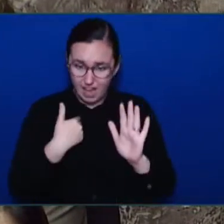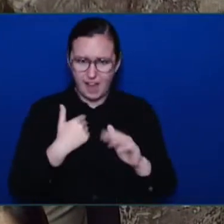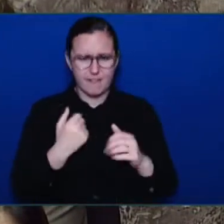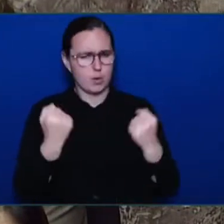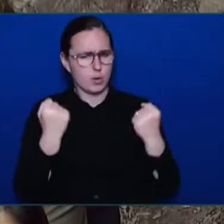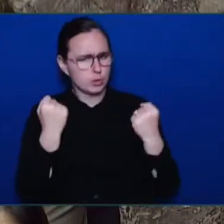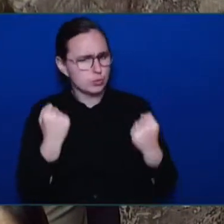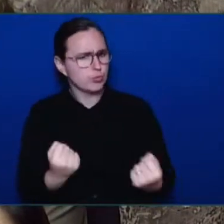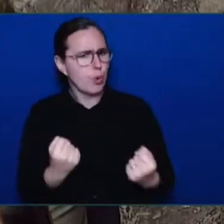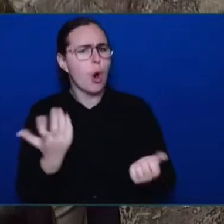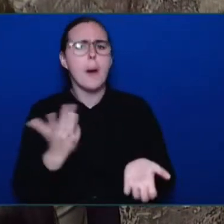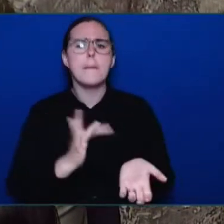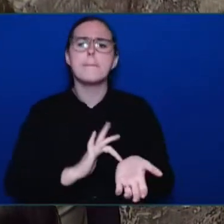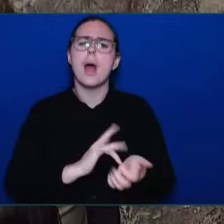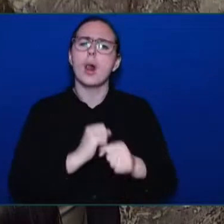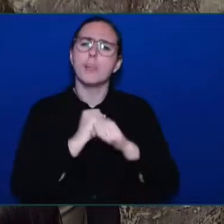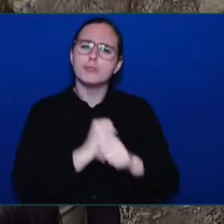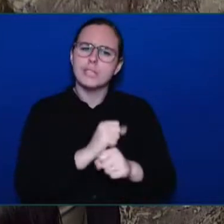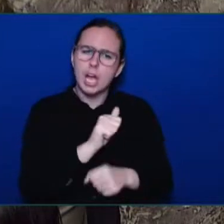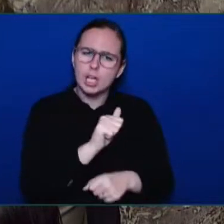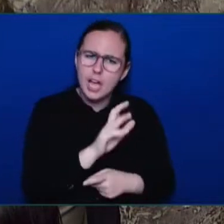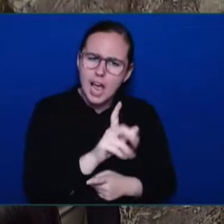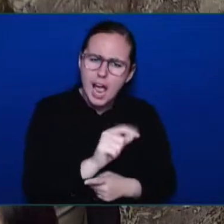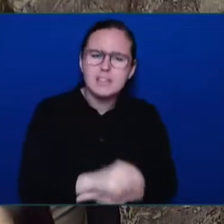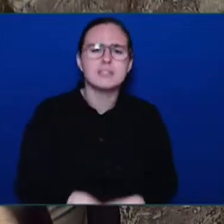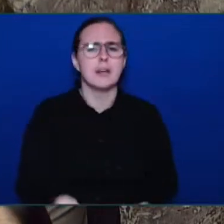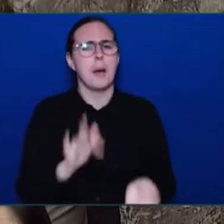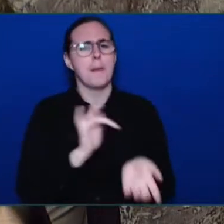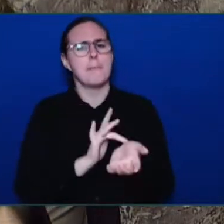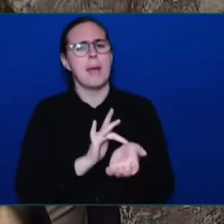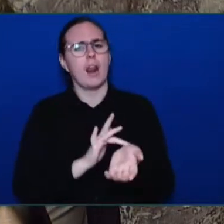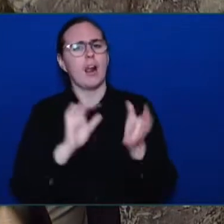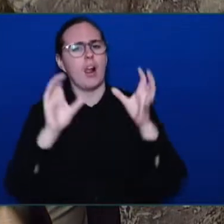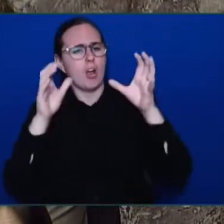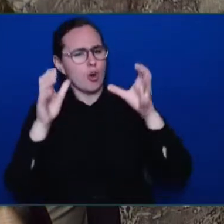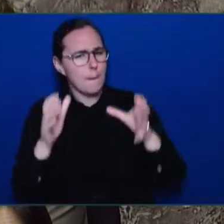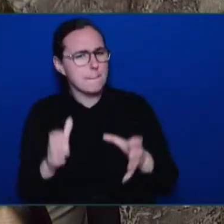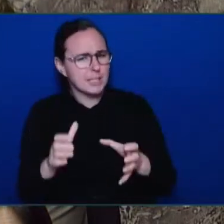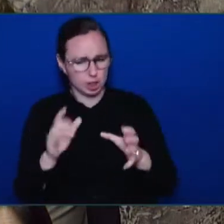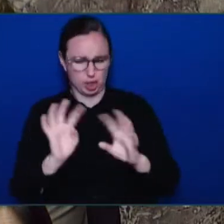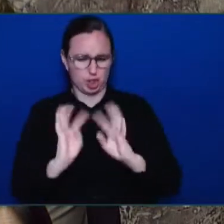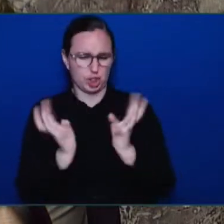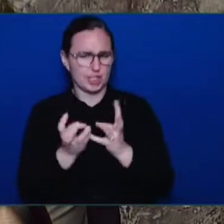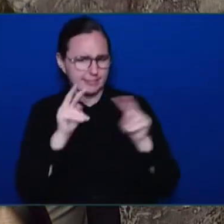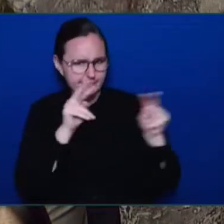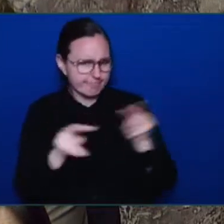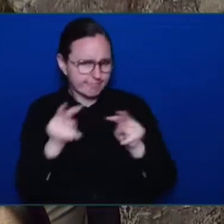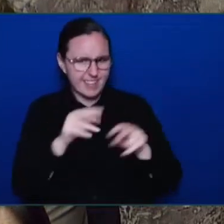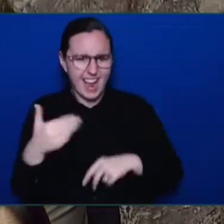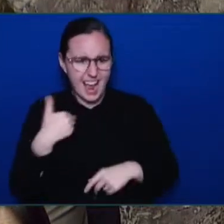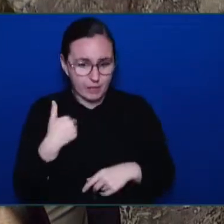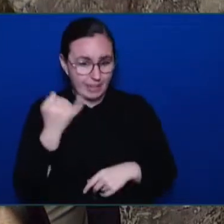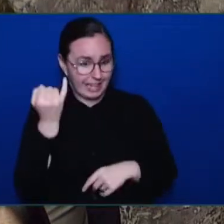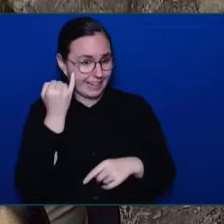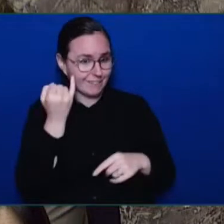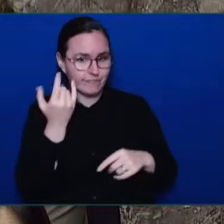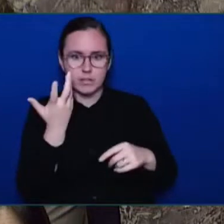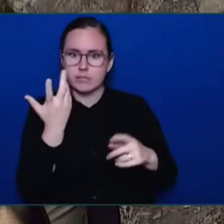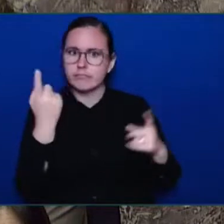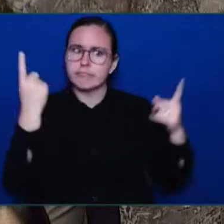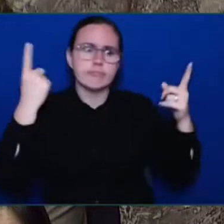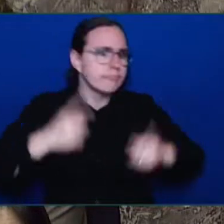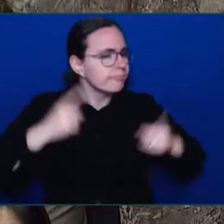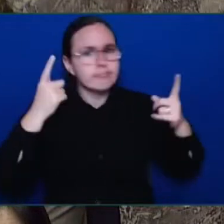enforces those laws and takes the action where appropriate. There is no report to be sat on. The Medical